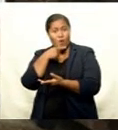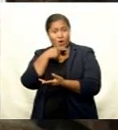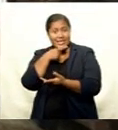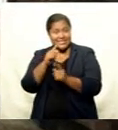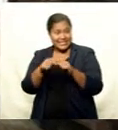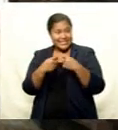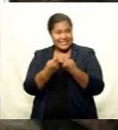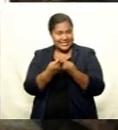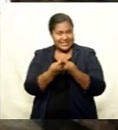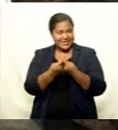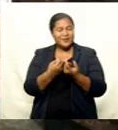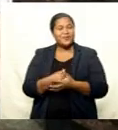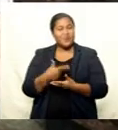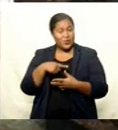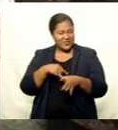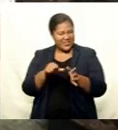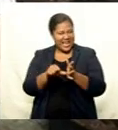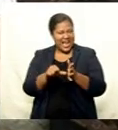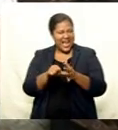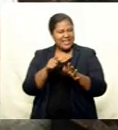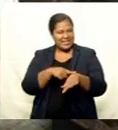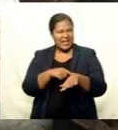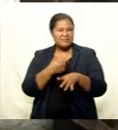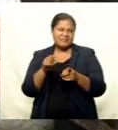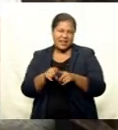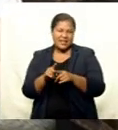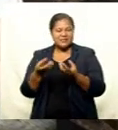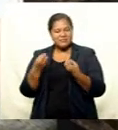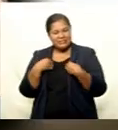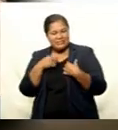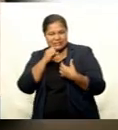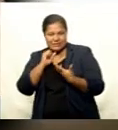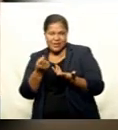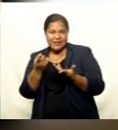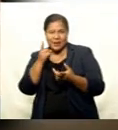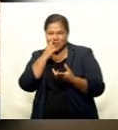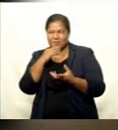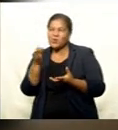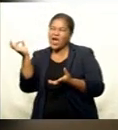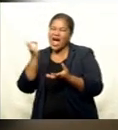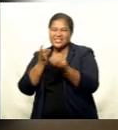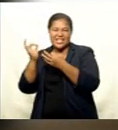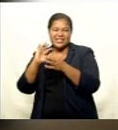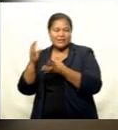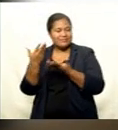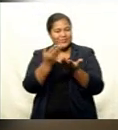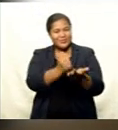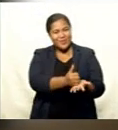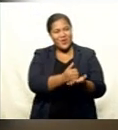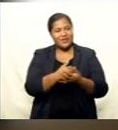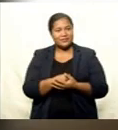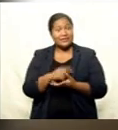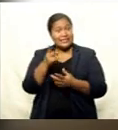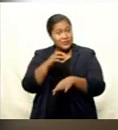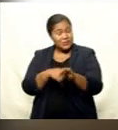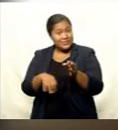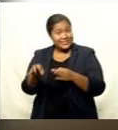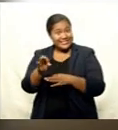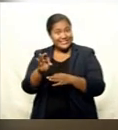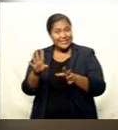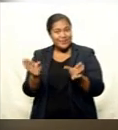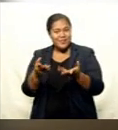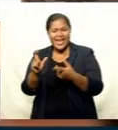some very kind people, some kind businessmen who are helping in this. This will substitute the players'